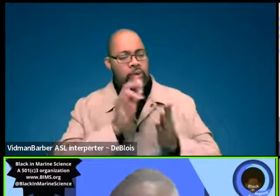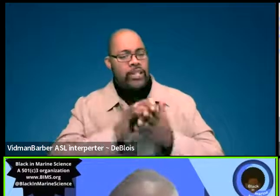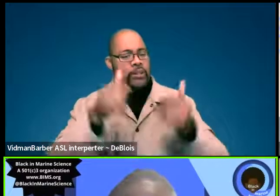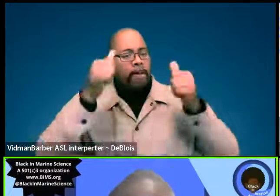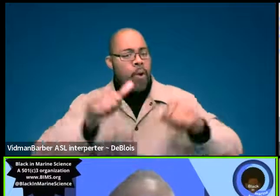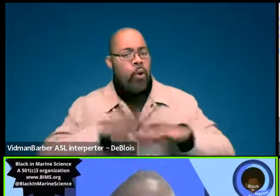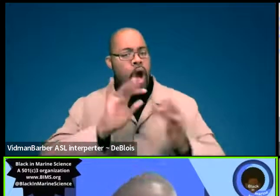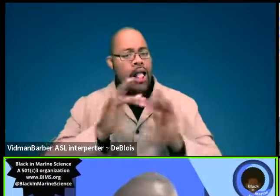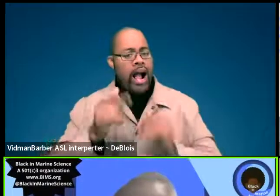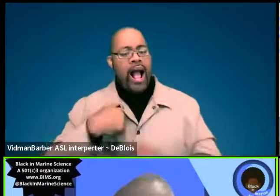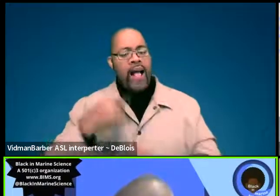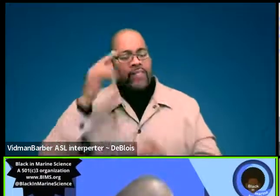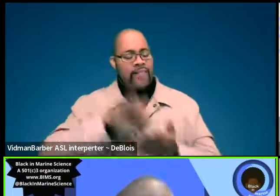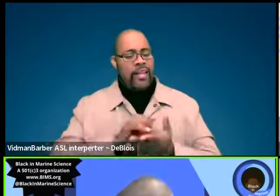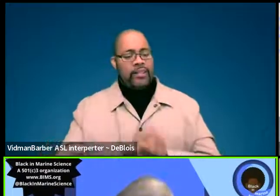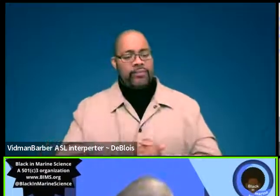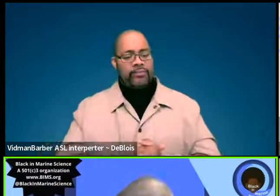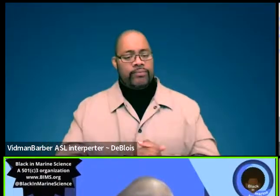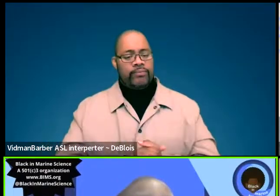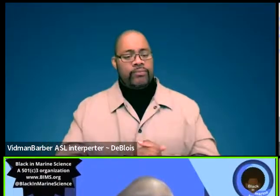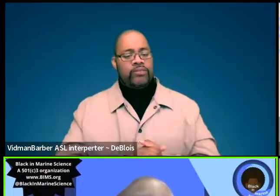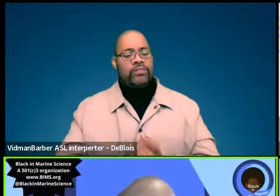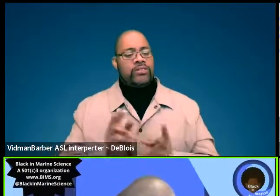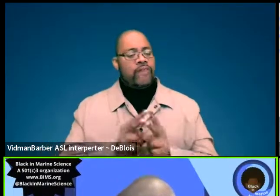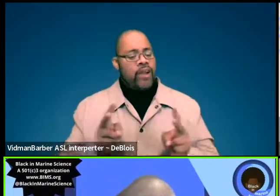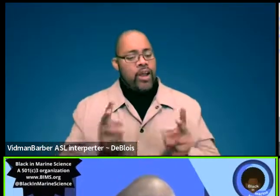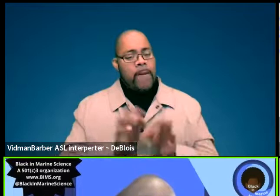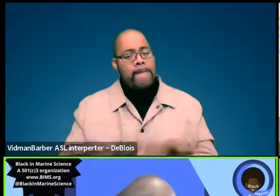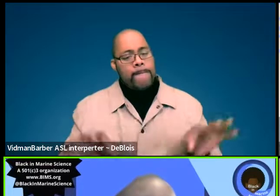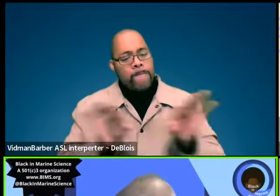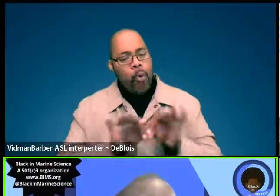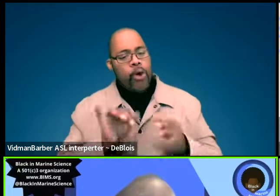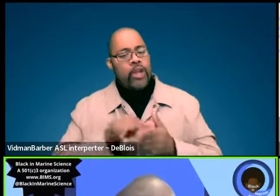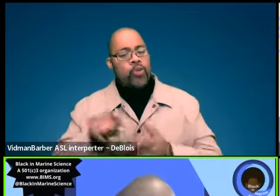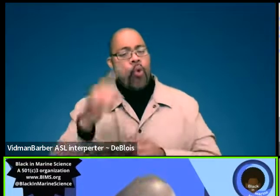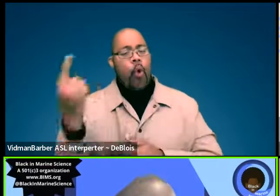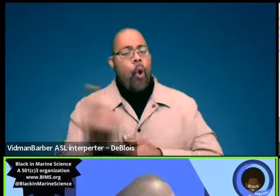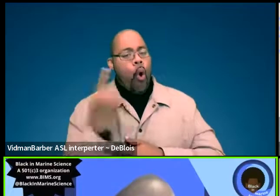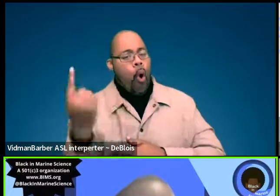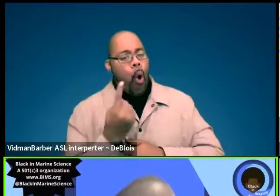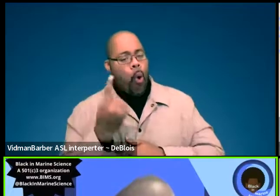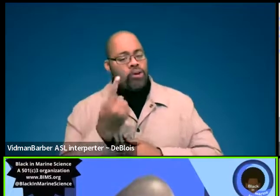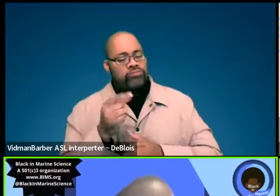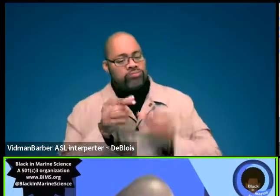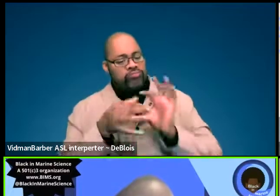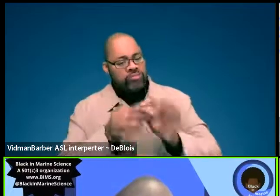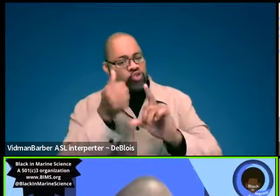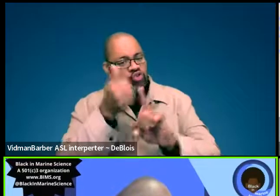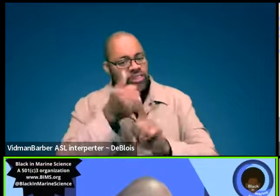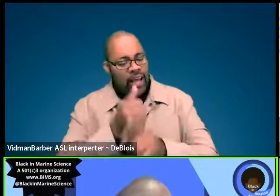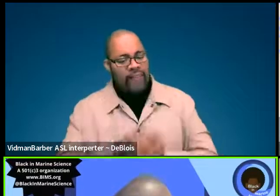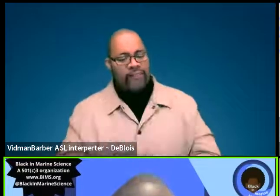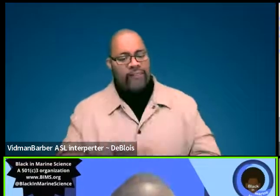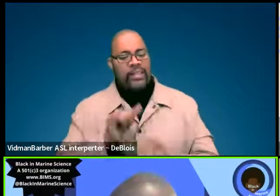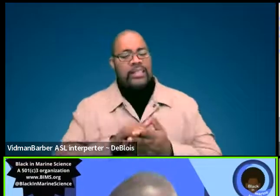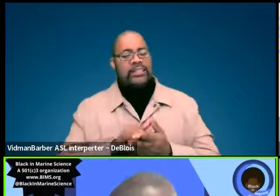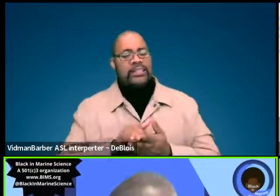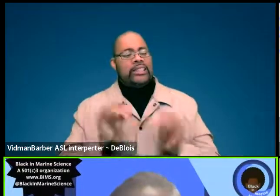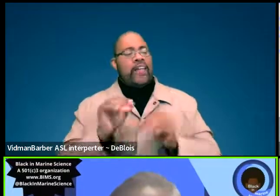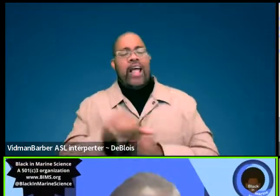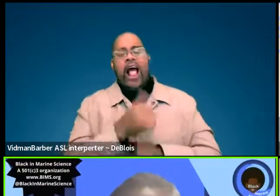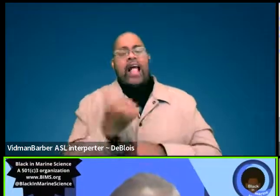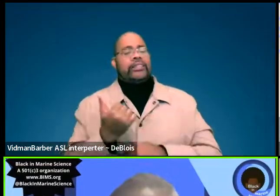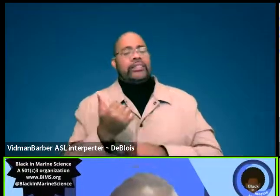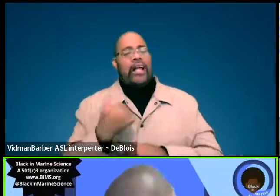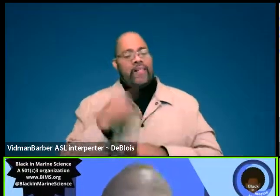posts online. And I think that it is very important that you always be yourself. That is, and there's nothing else.